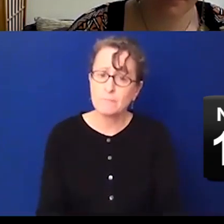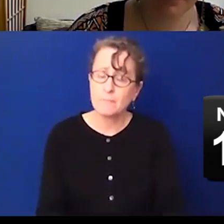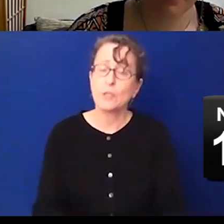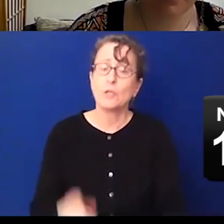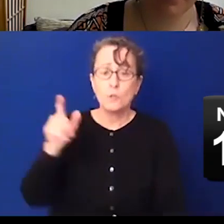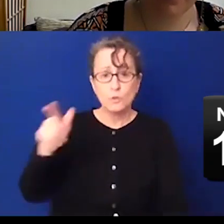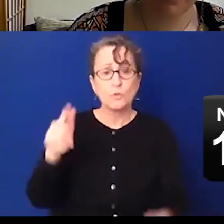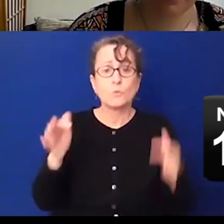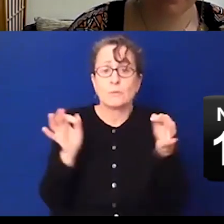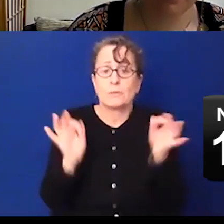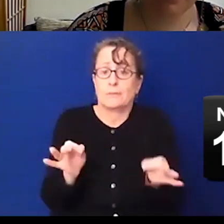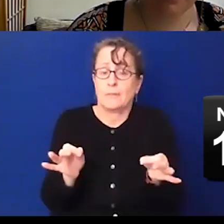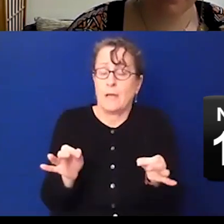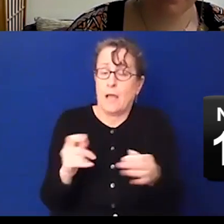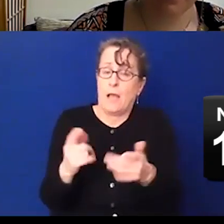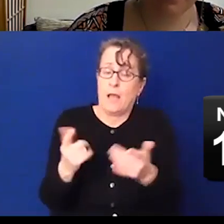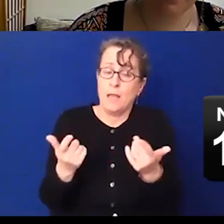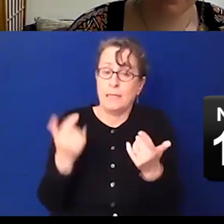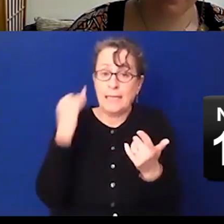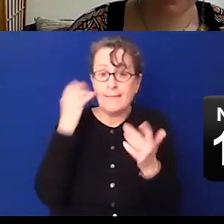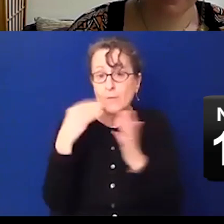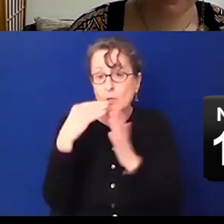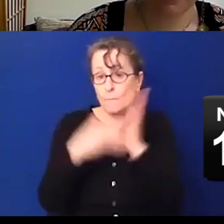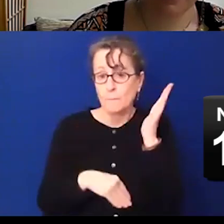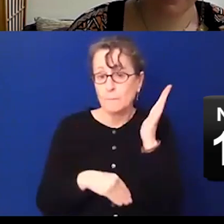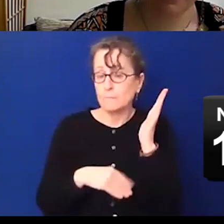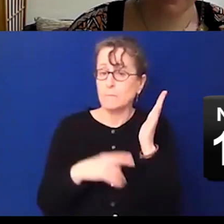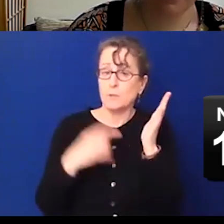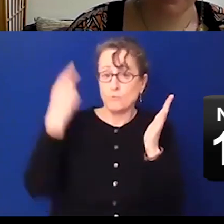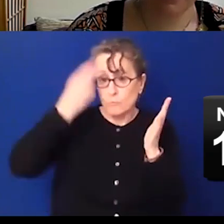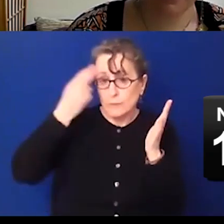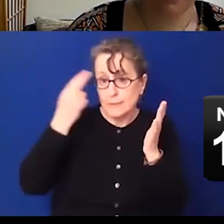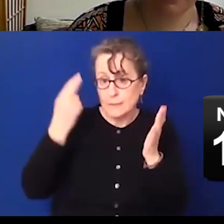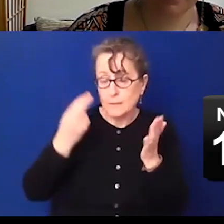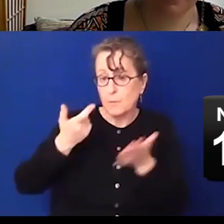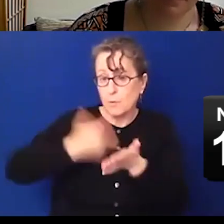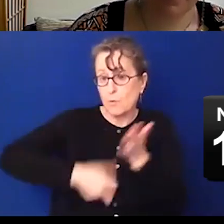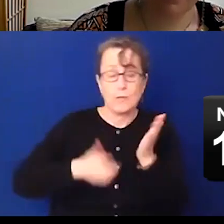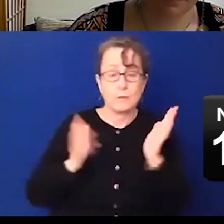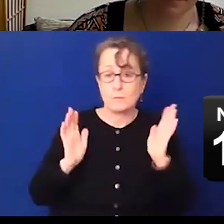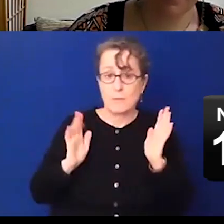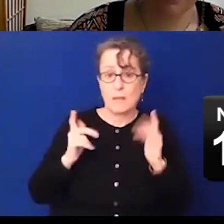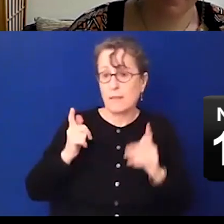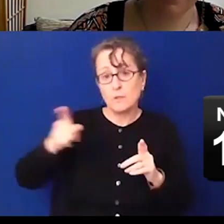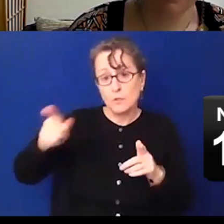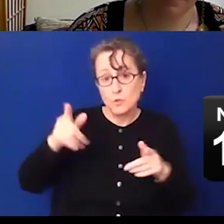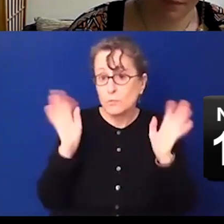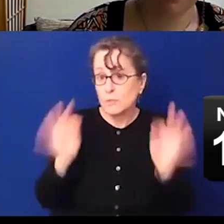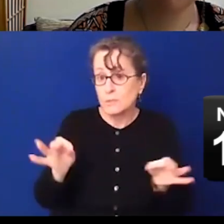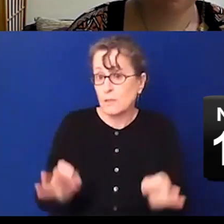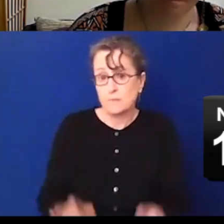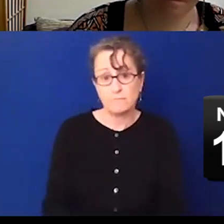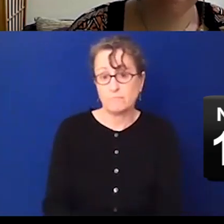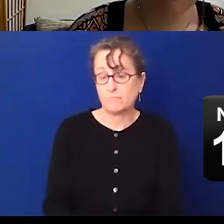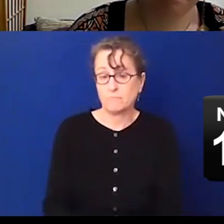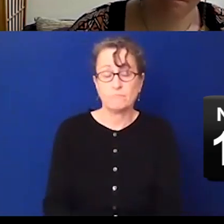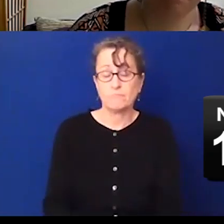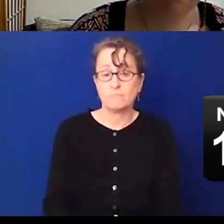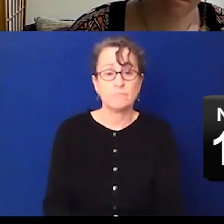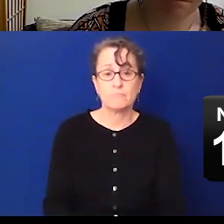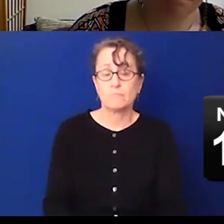decide what's reasonable and you're going to log it and you're going to be held to it. And we're going